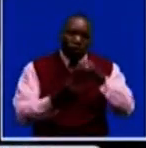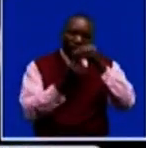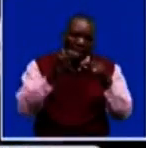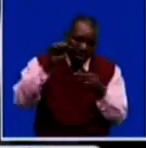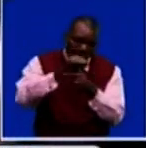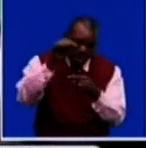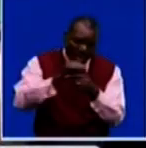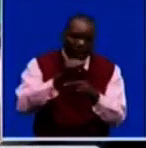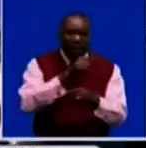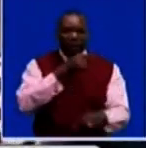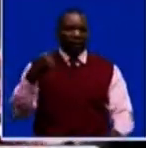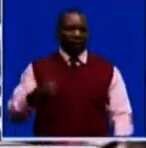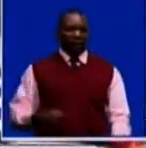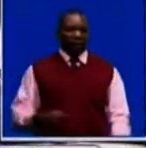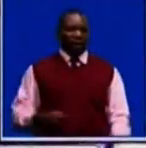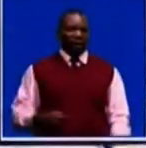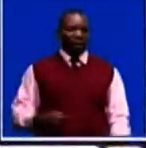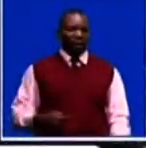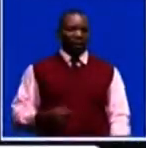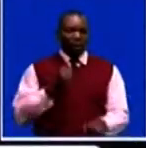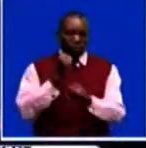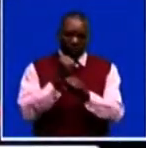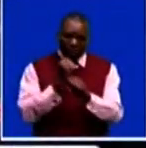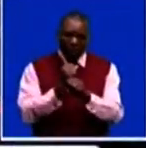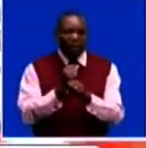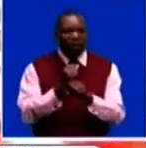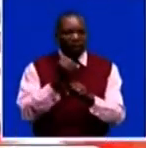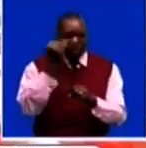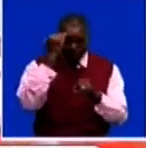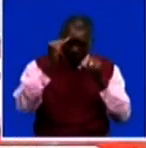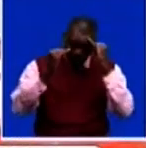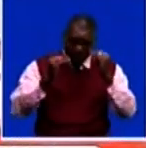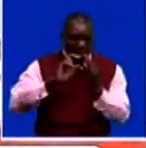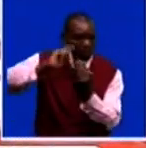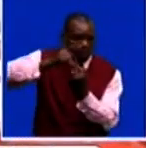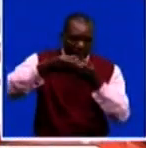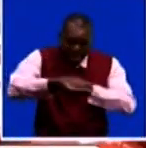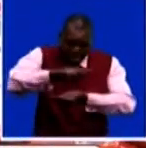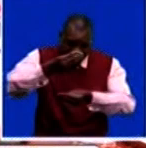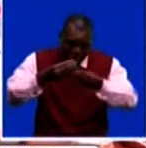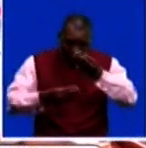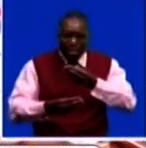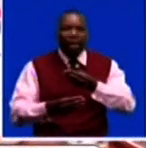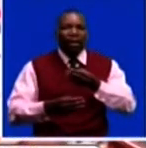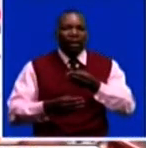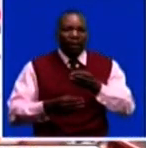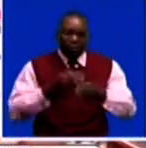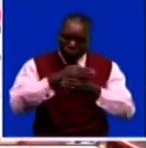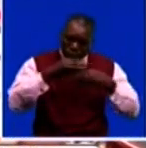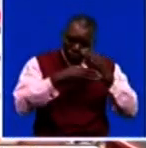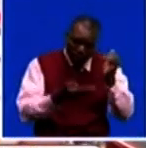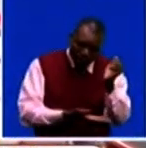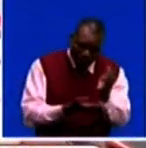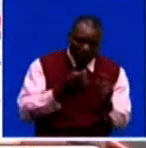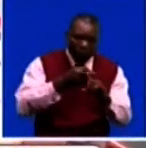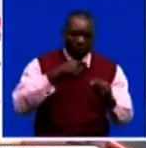training courses in China while collaborating content exchange and infrastructure development. ZNBC staffer Kenneth Walia reports from China